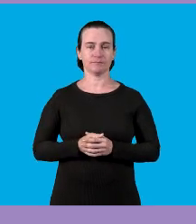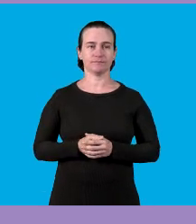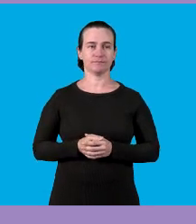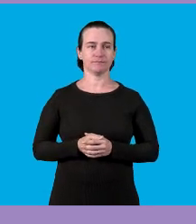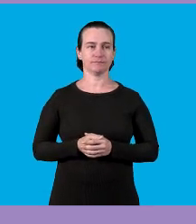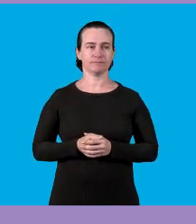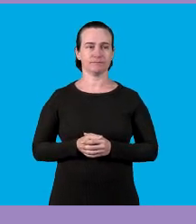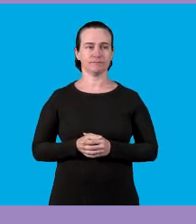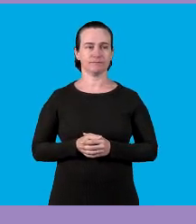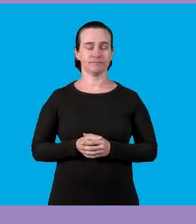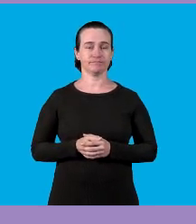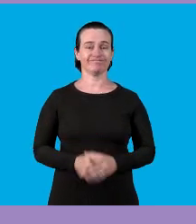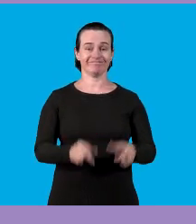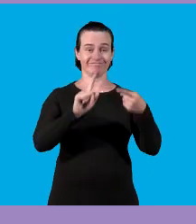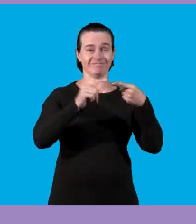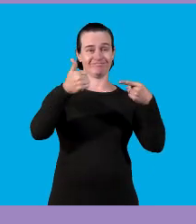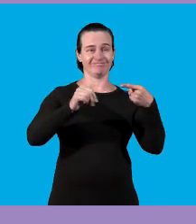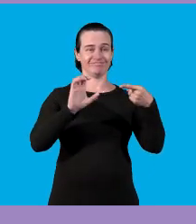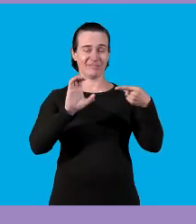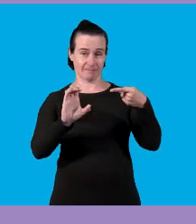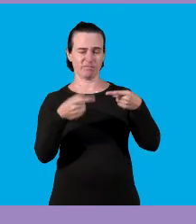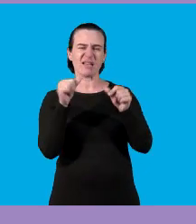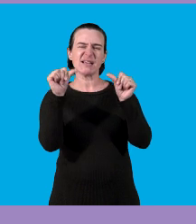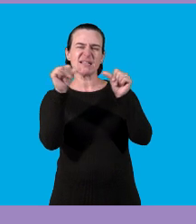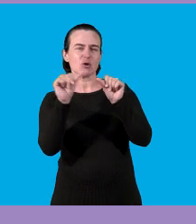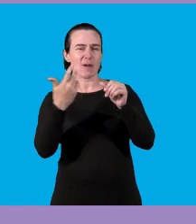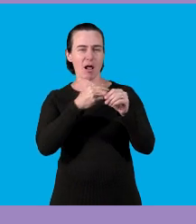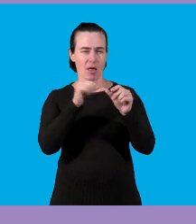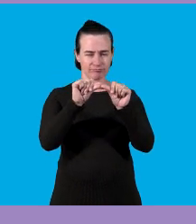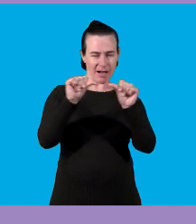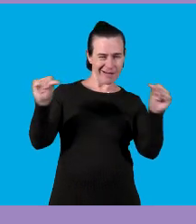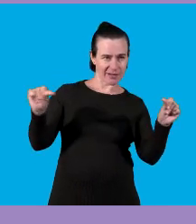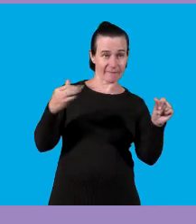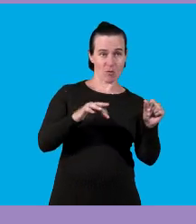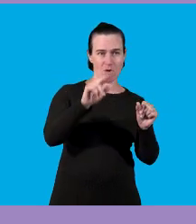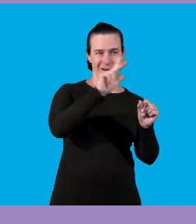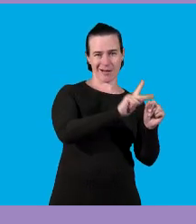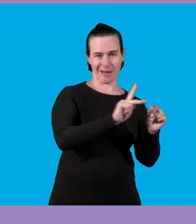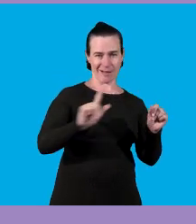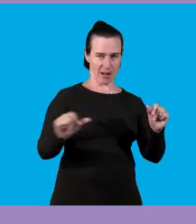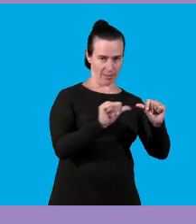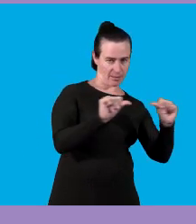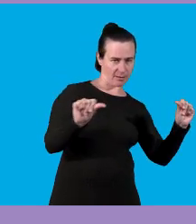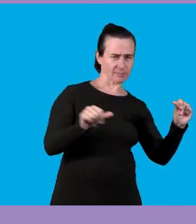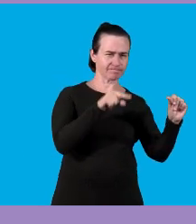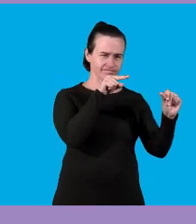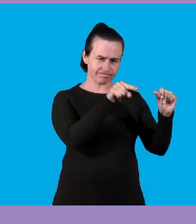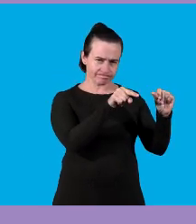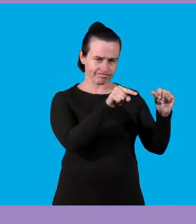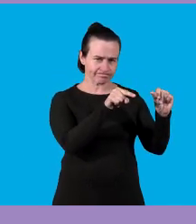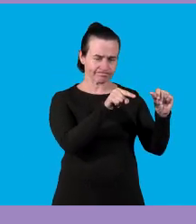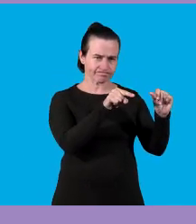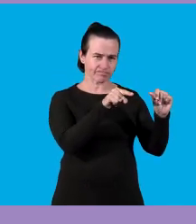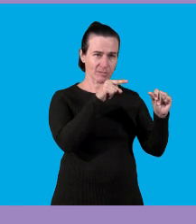Okay, let's look at additional questions. Determine the length of line KL. Look at line